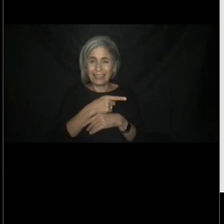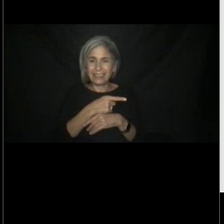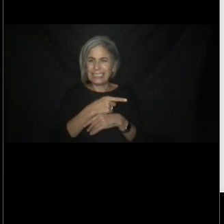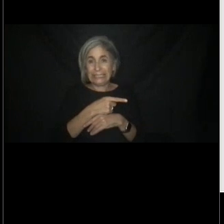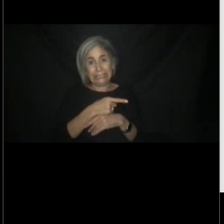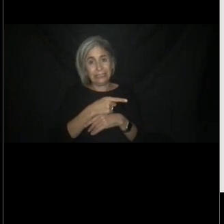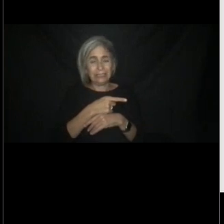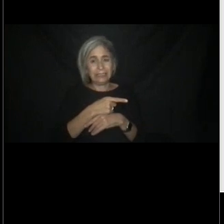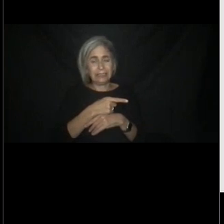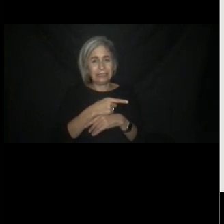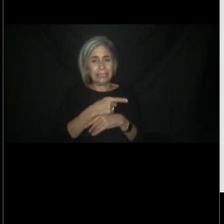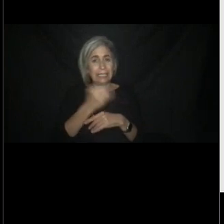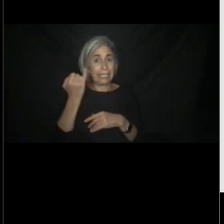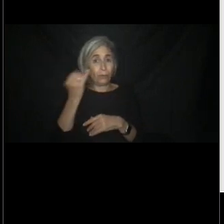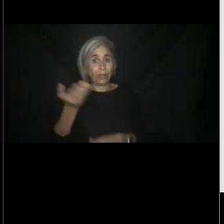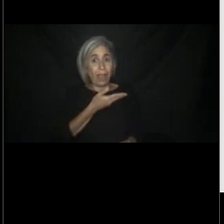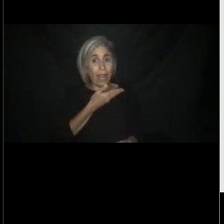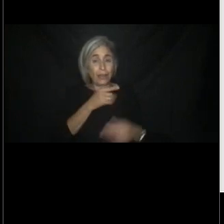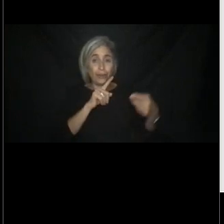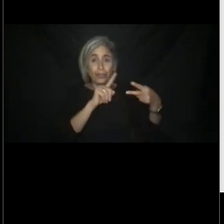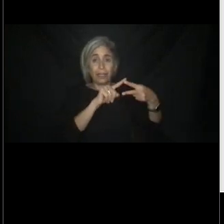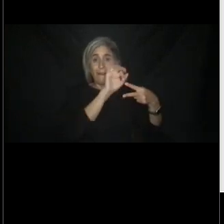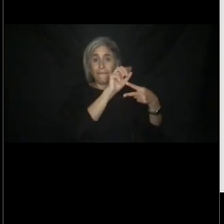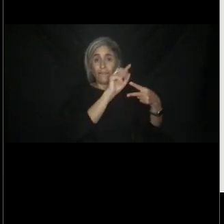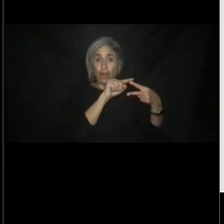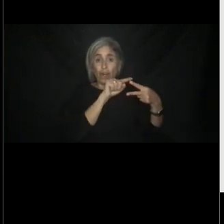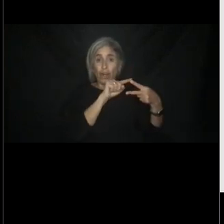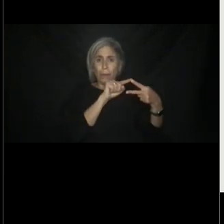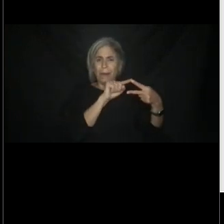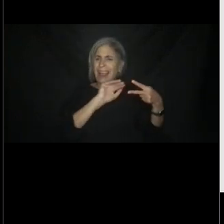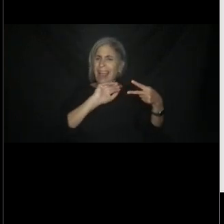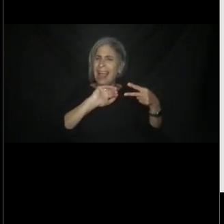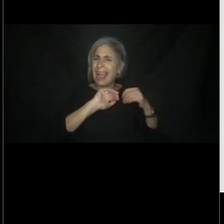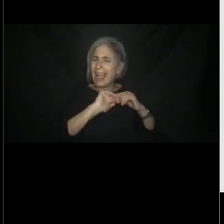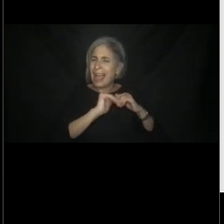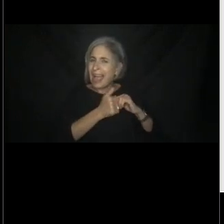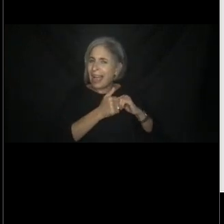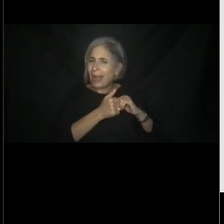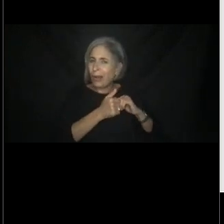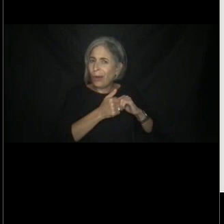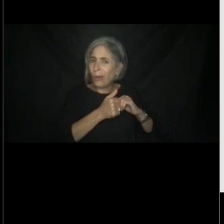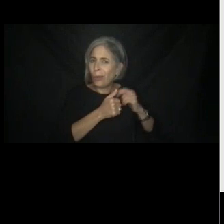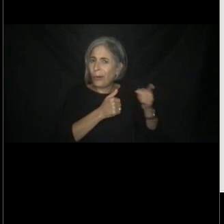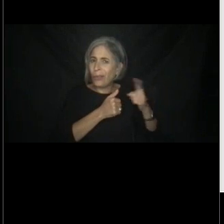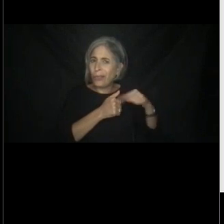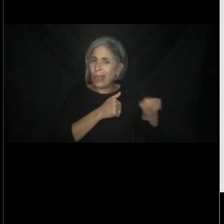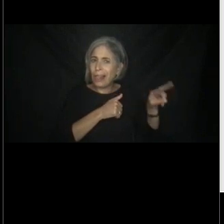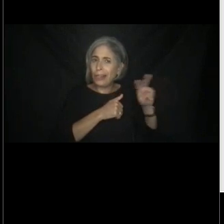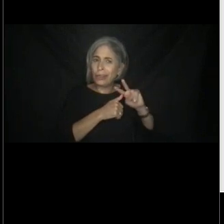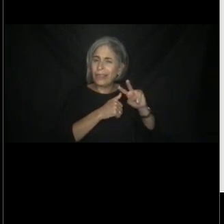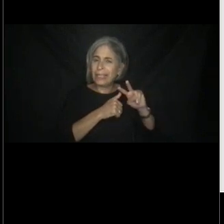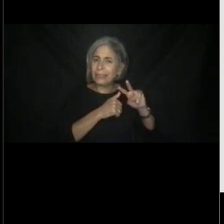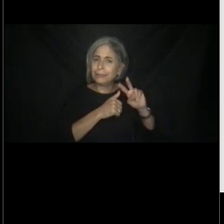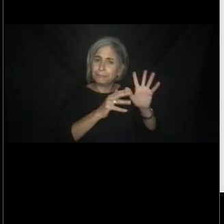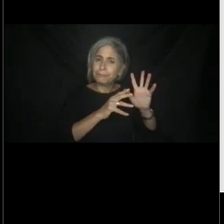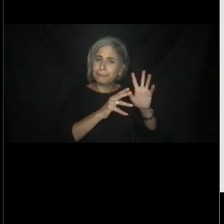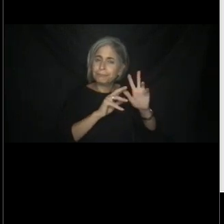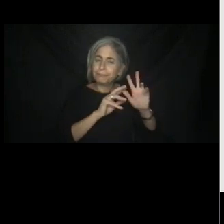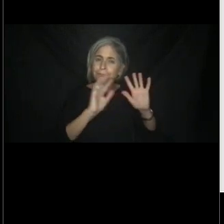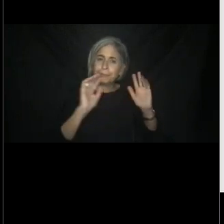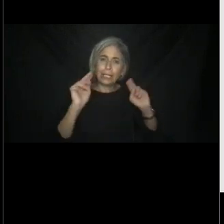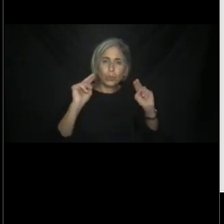If we did hire an executive firm, how, they look at things objectively. Internally,